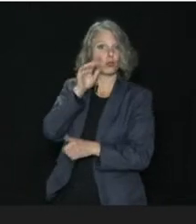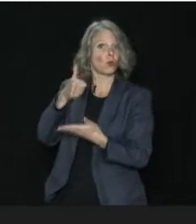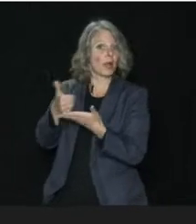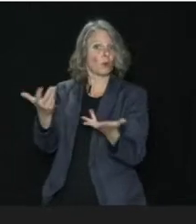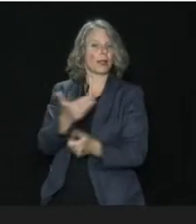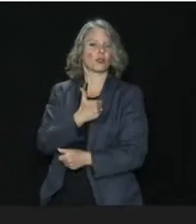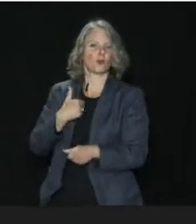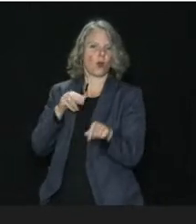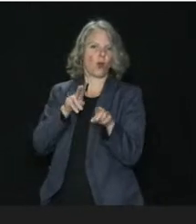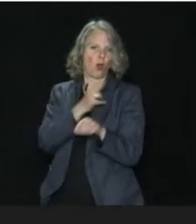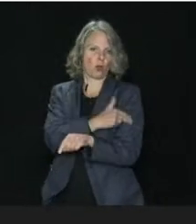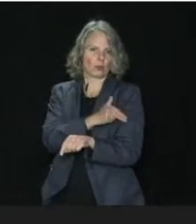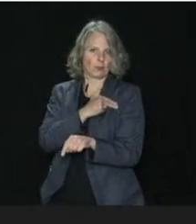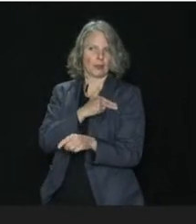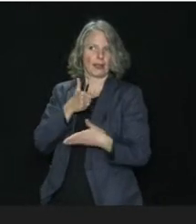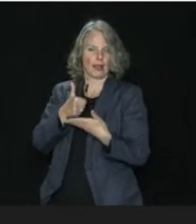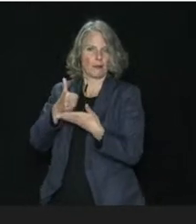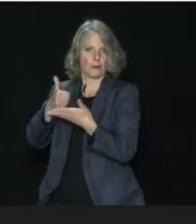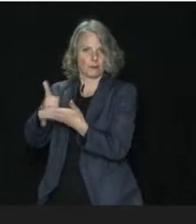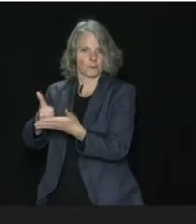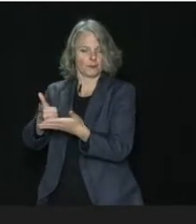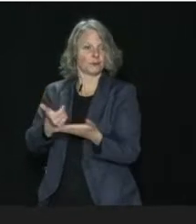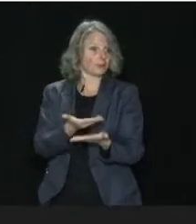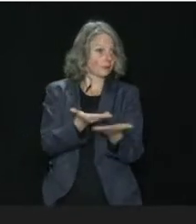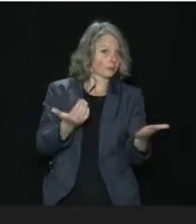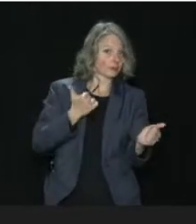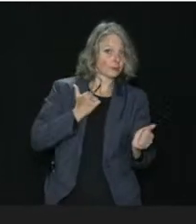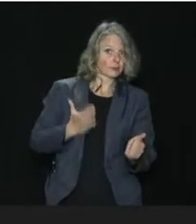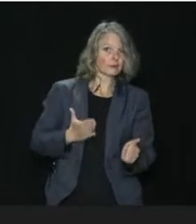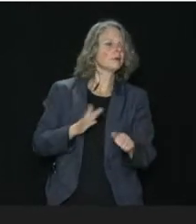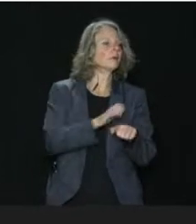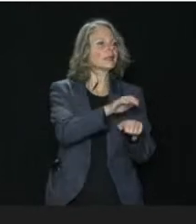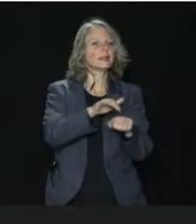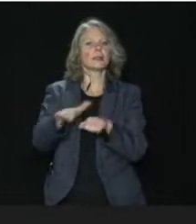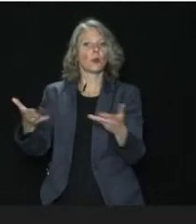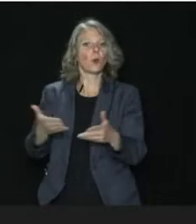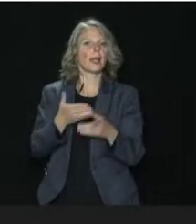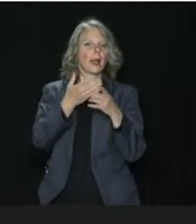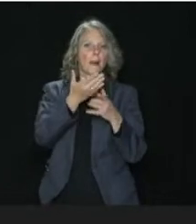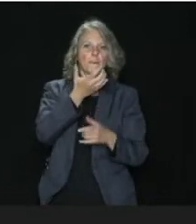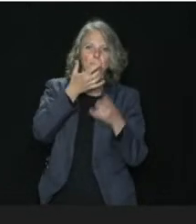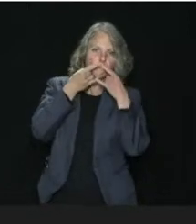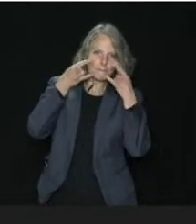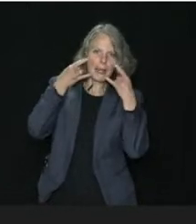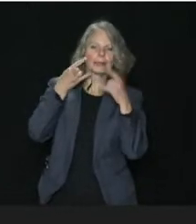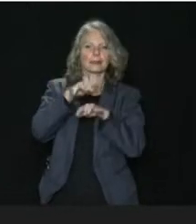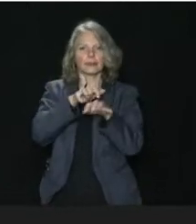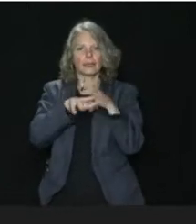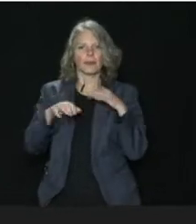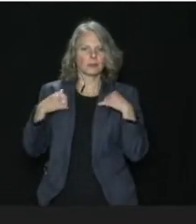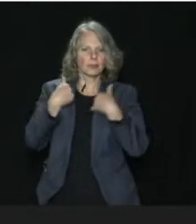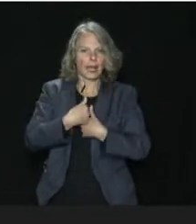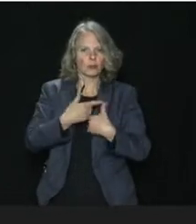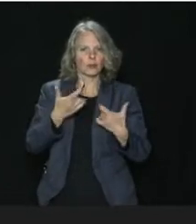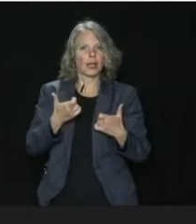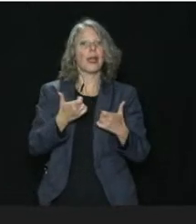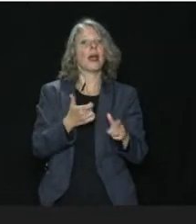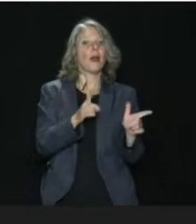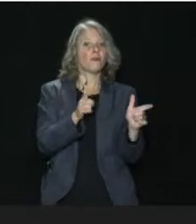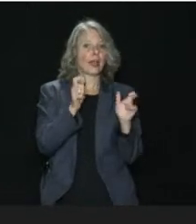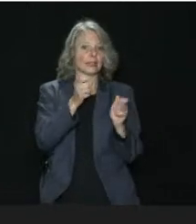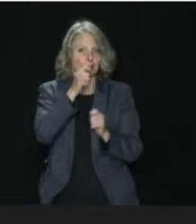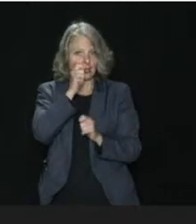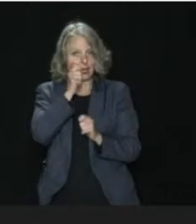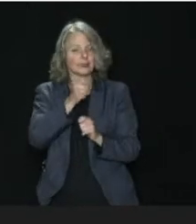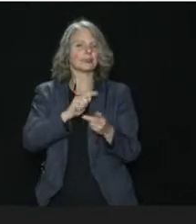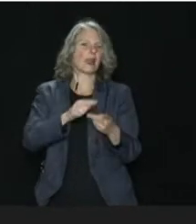And for all Canadians, we continue to deliver PPE, rapid tests, and of course, vaccines.